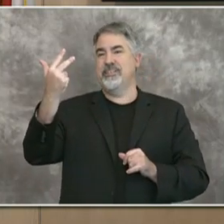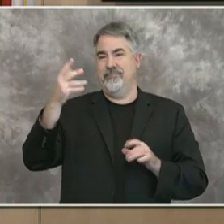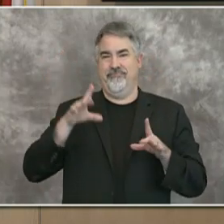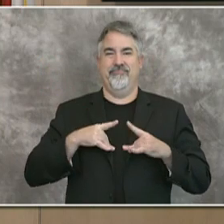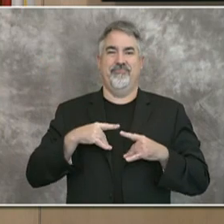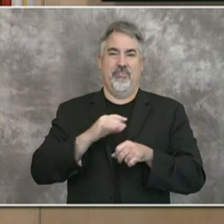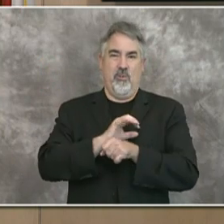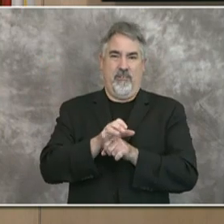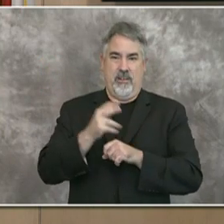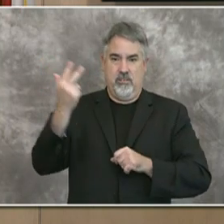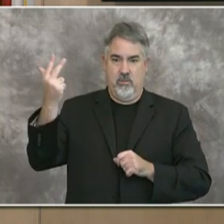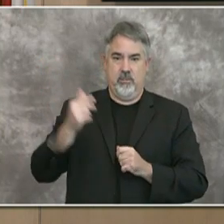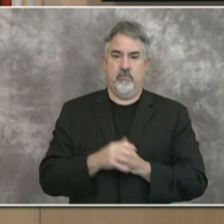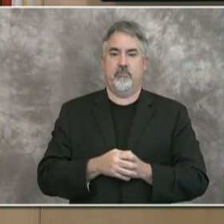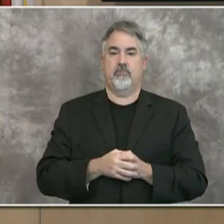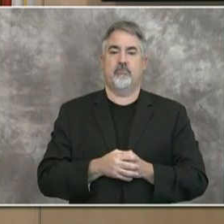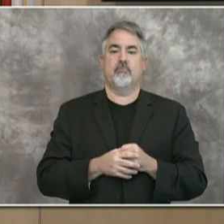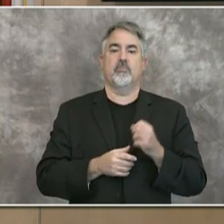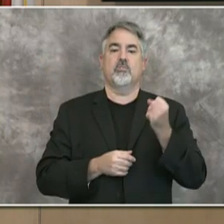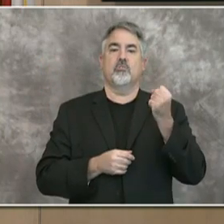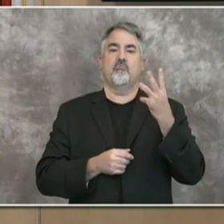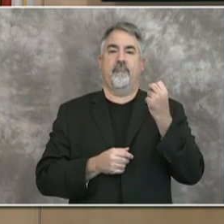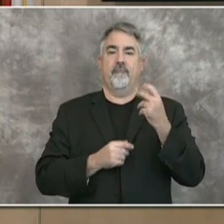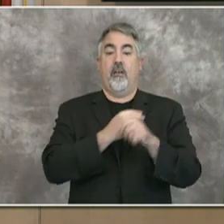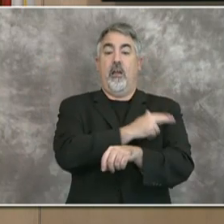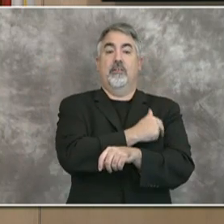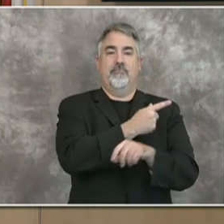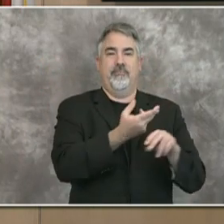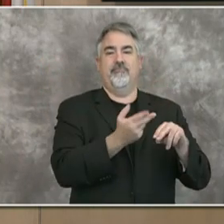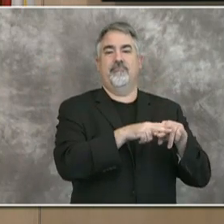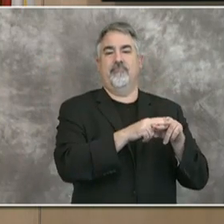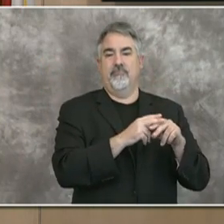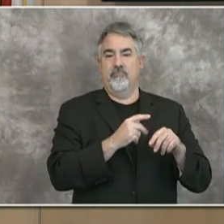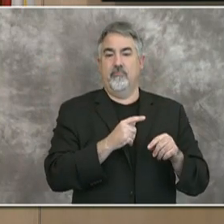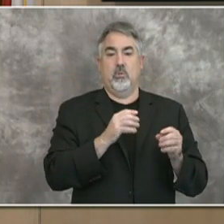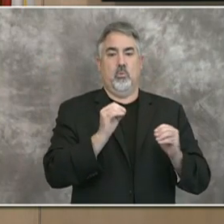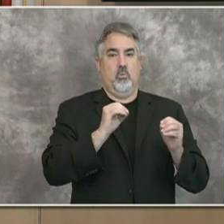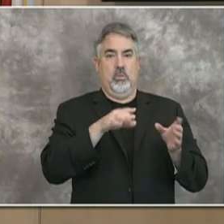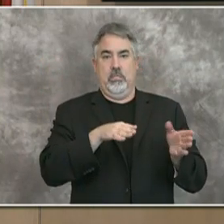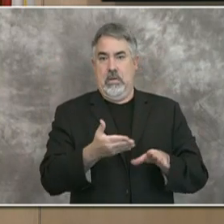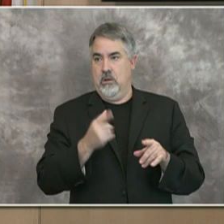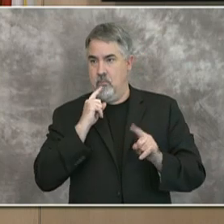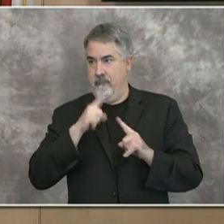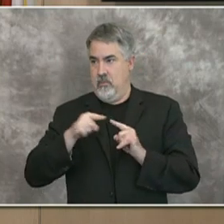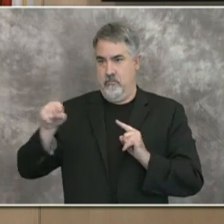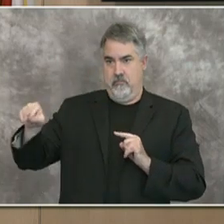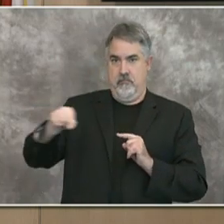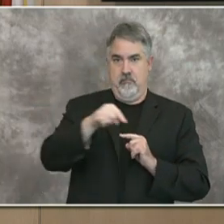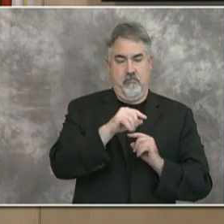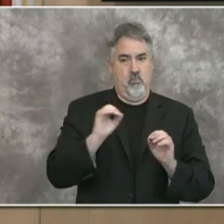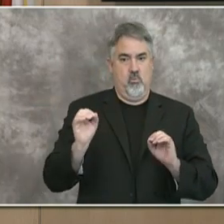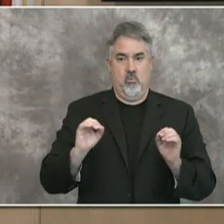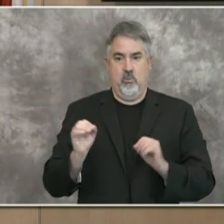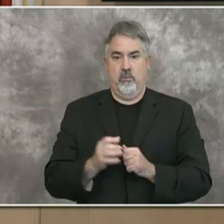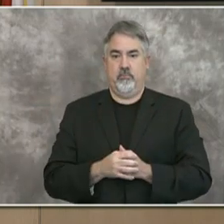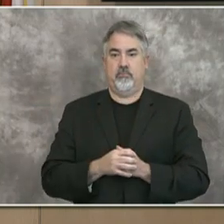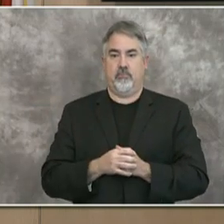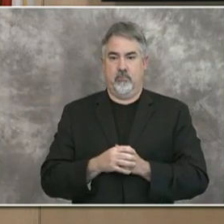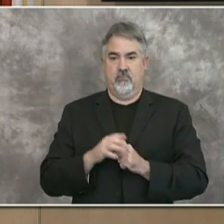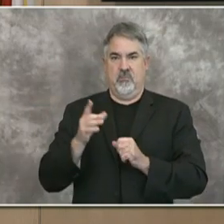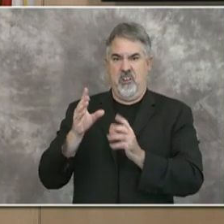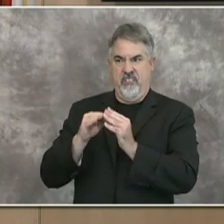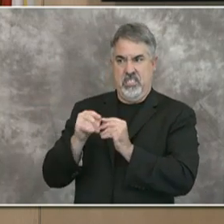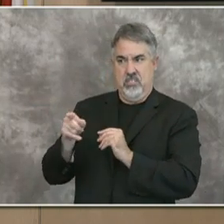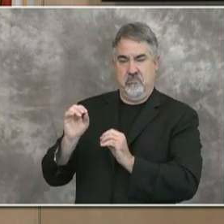hospitalizations cumulative and 0 deaths reported. As it relates to testing, we do feel that many